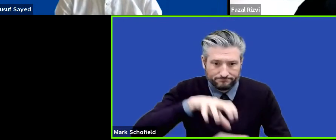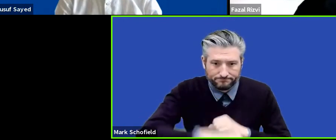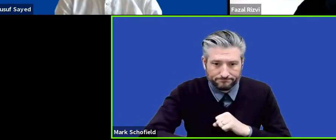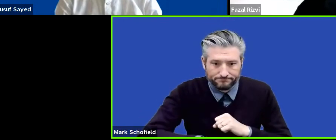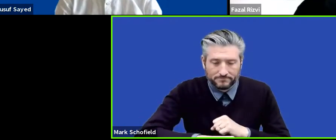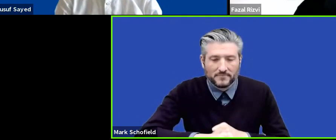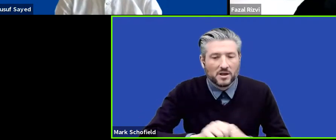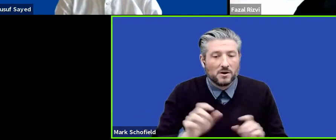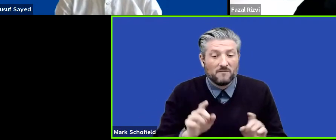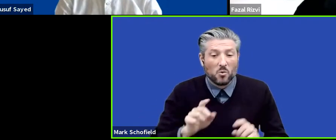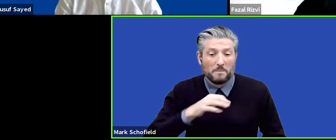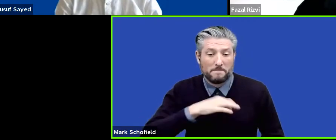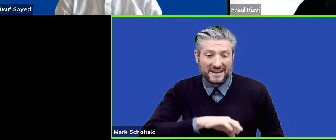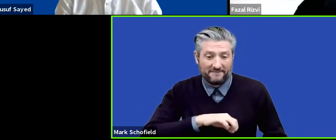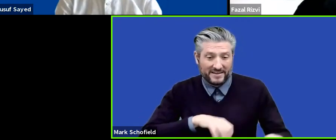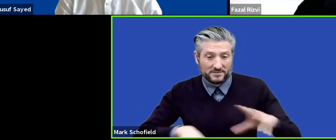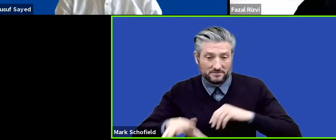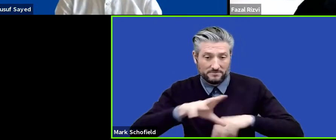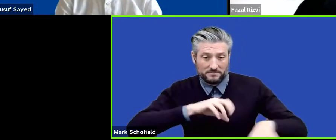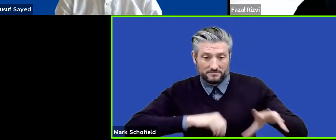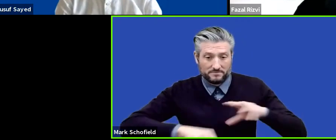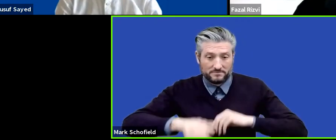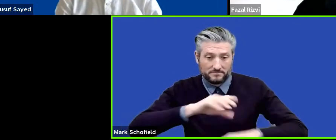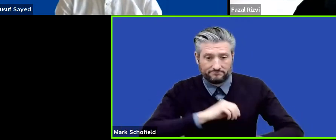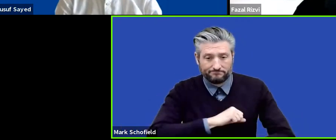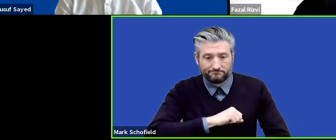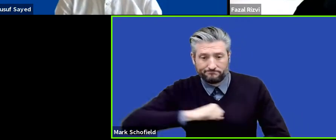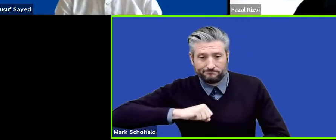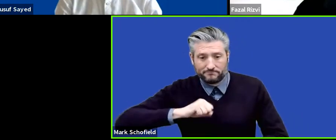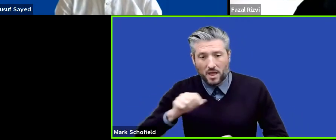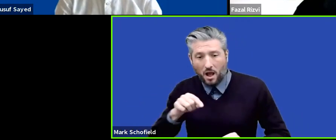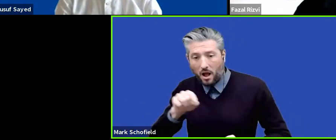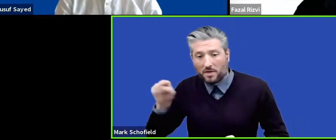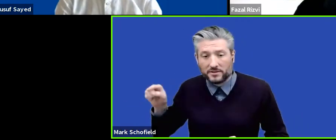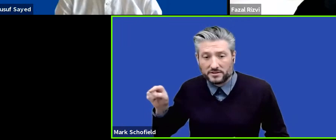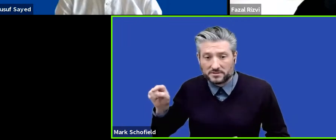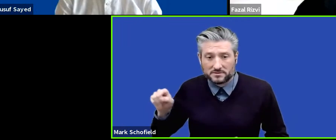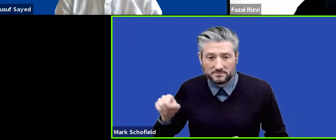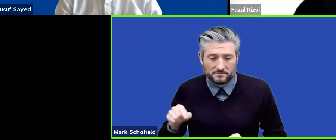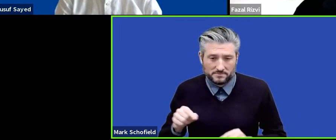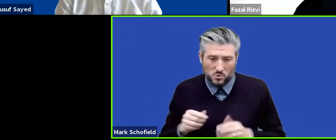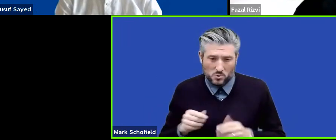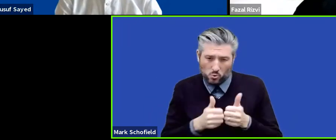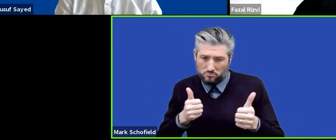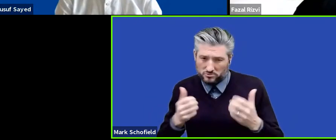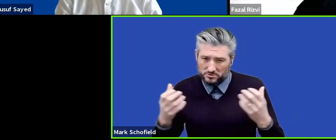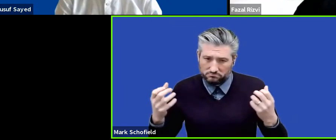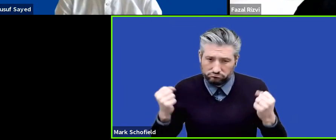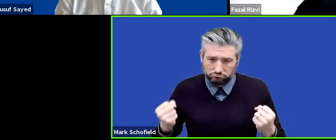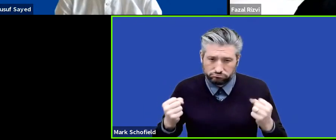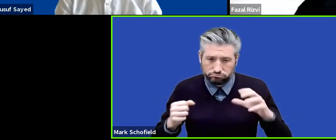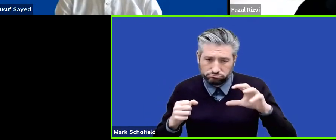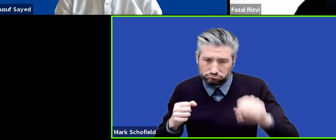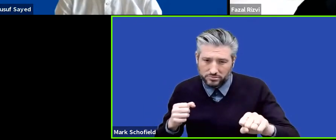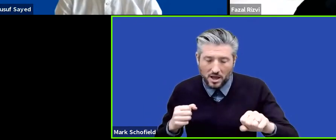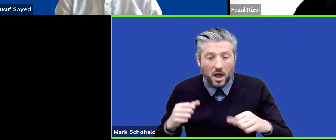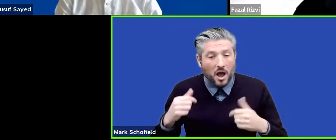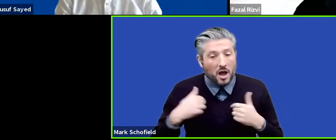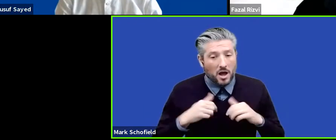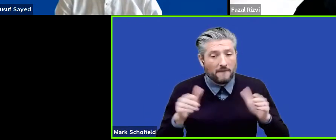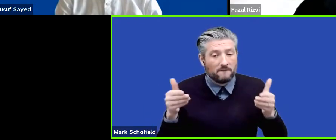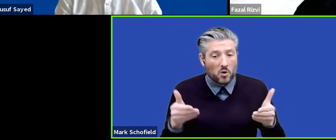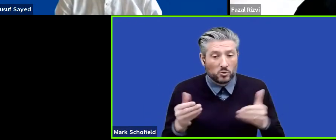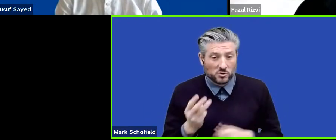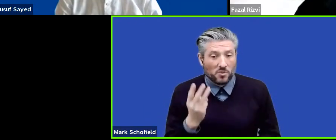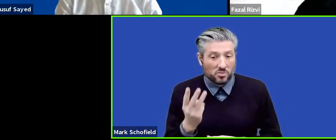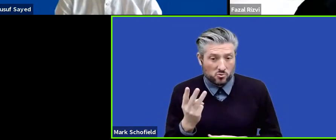it much more than others. Now, to me, I've been focusing on three organizations. Microsoft, as to how